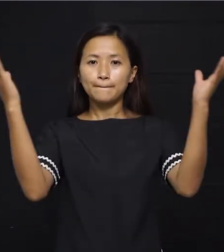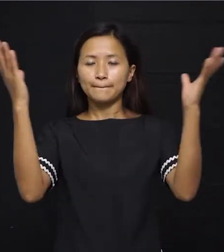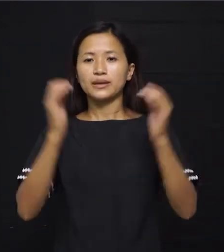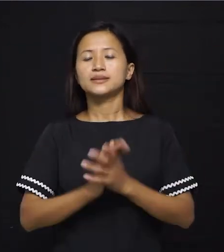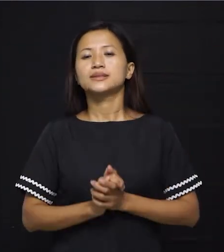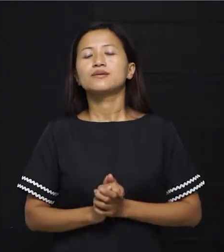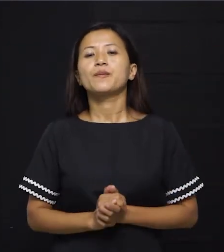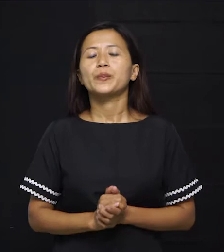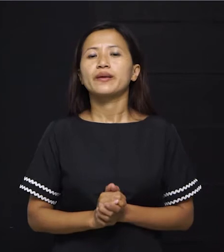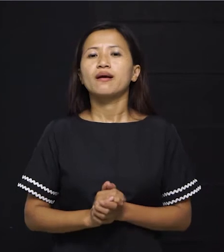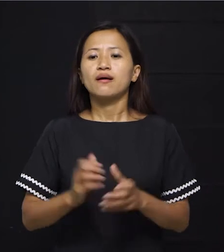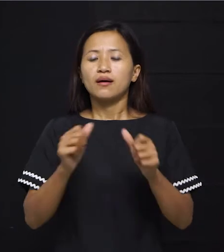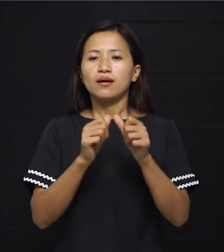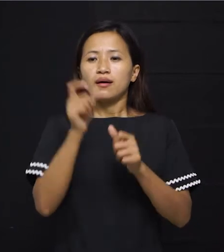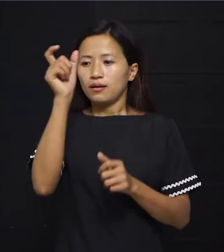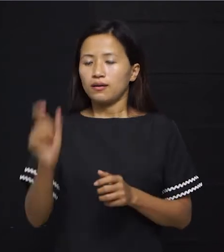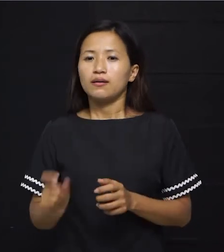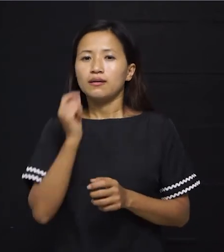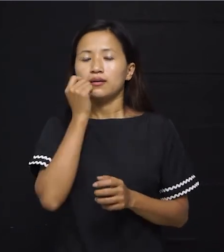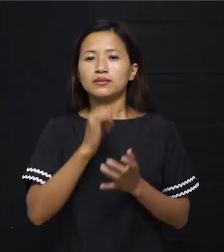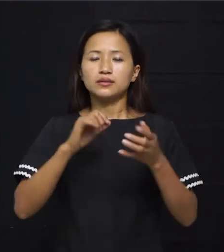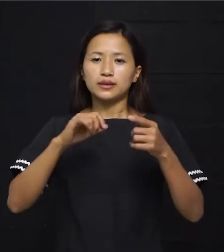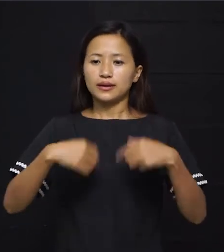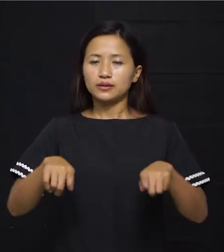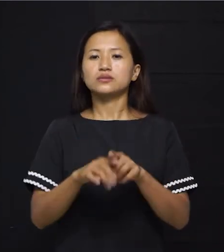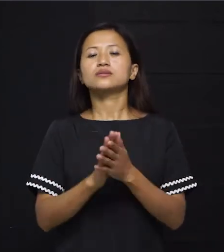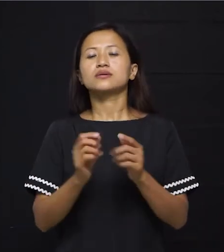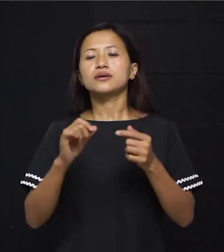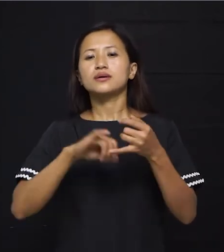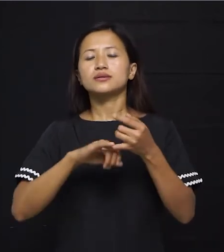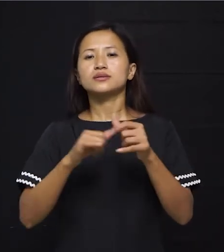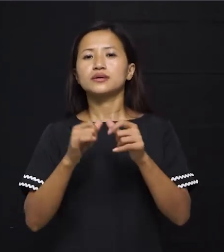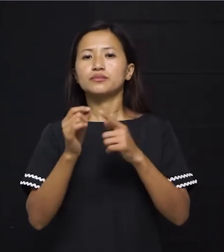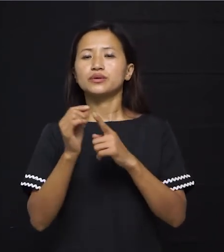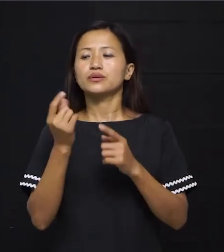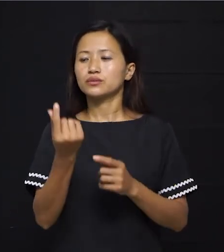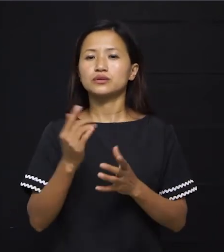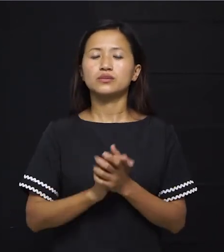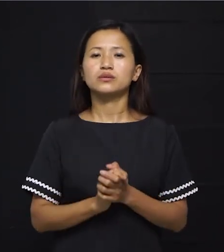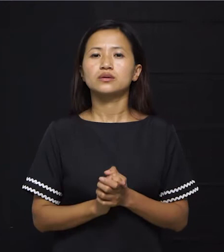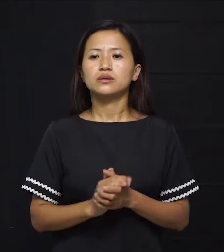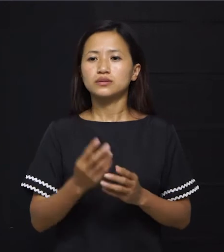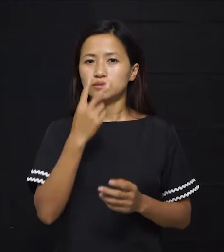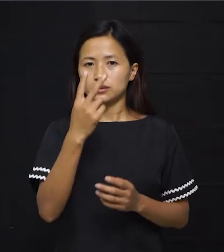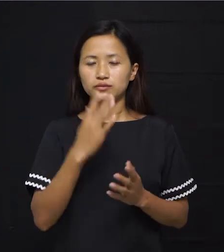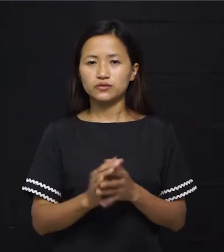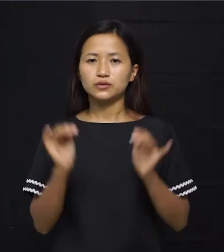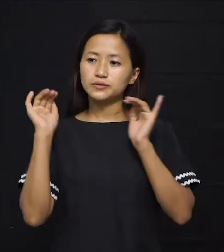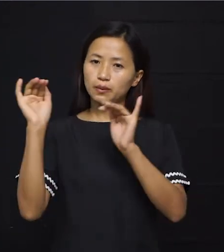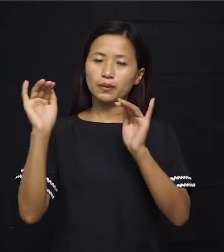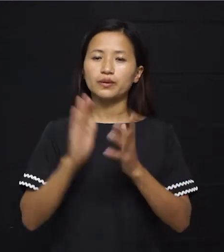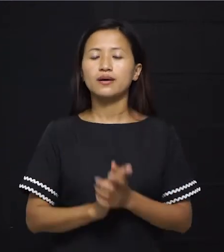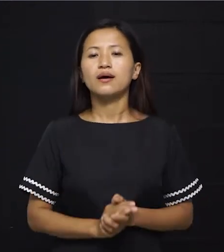parties, that means Algu and also Sahu, on all their parts, they were talking to the villagers, seeking for support.